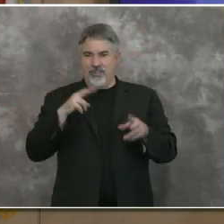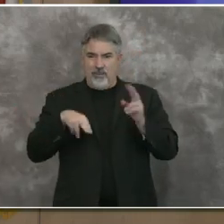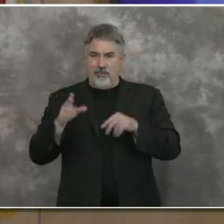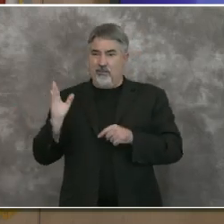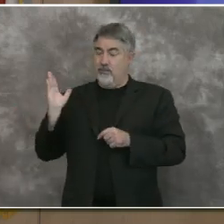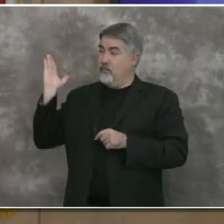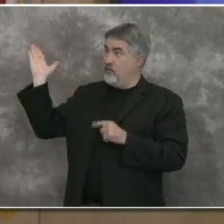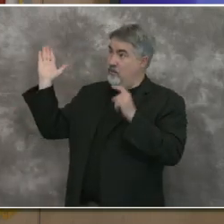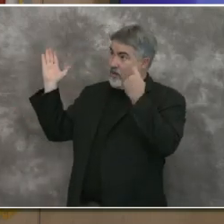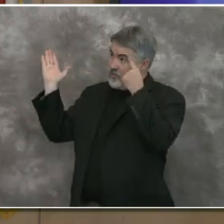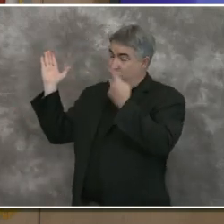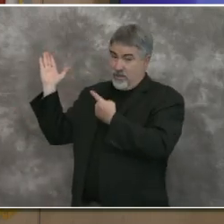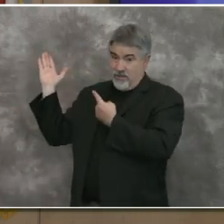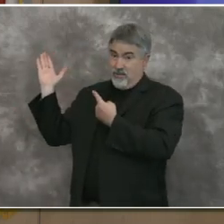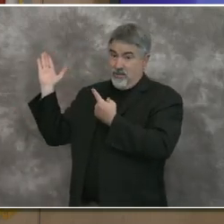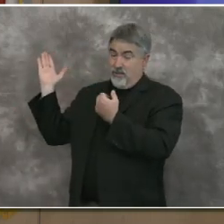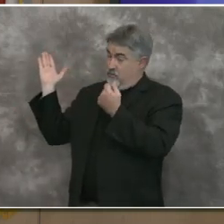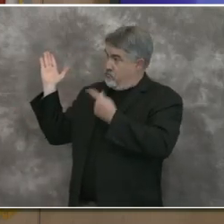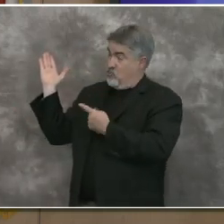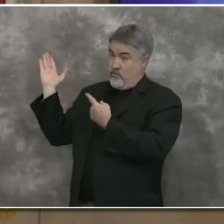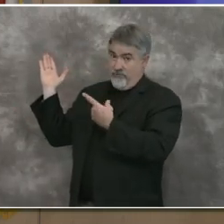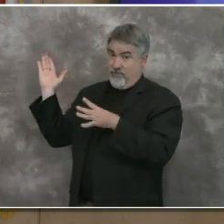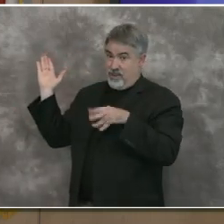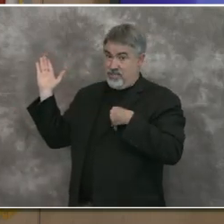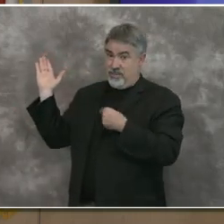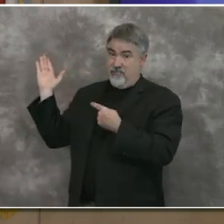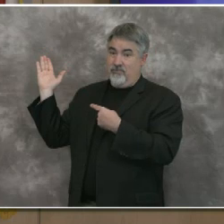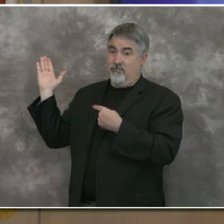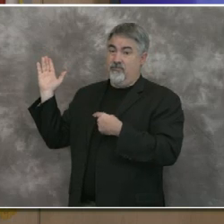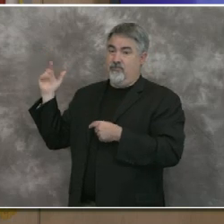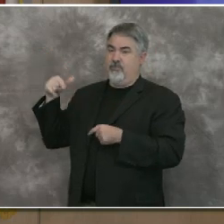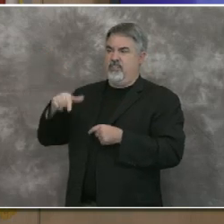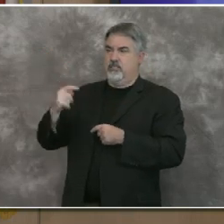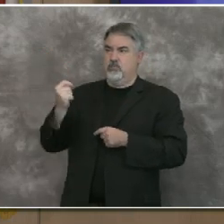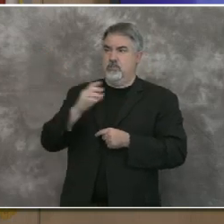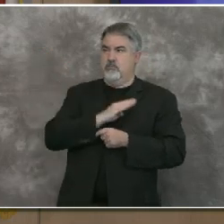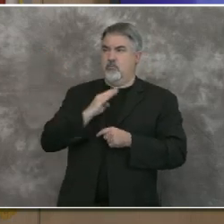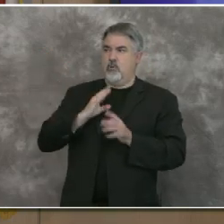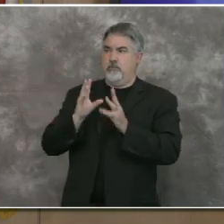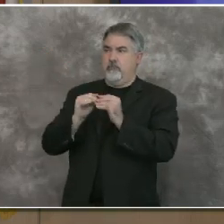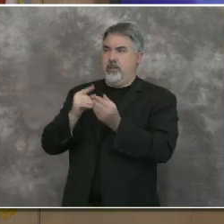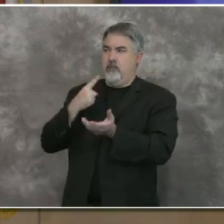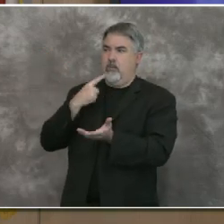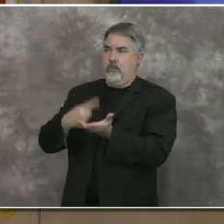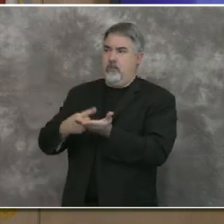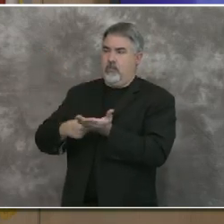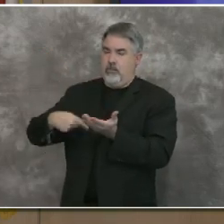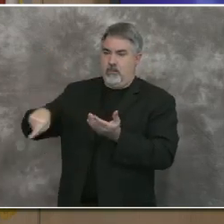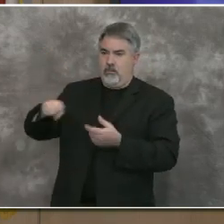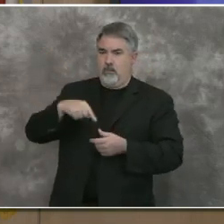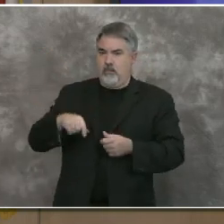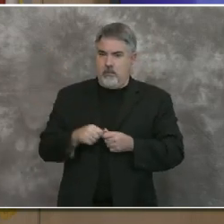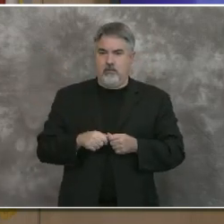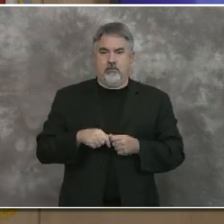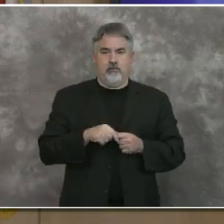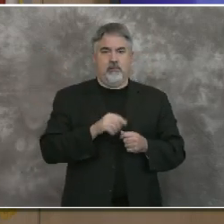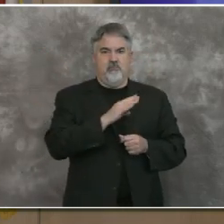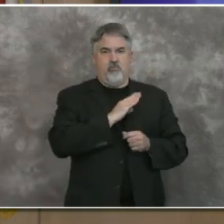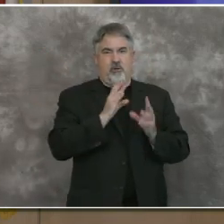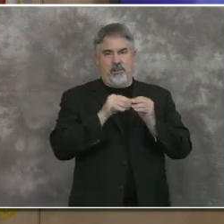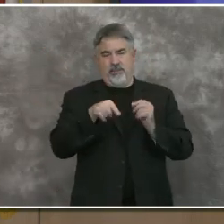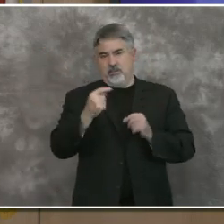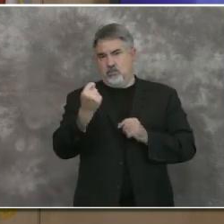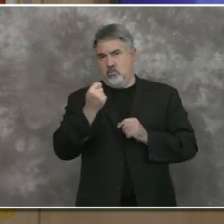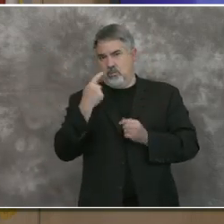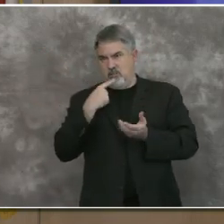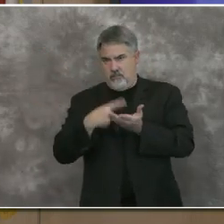governor approves it. So I would encourage you to tune in to Tuesday's board meeting to see the proposal that will be put forward by the county. But